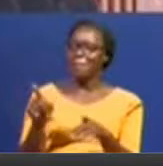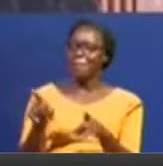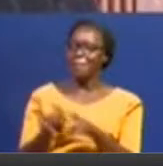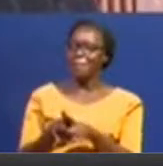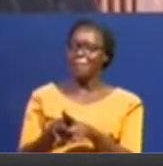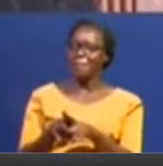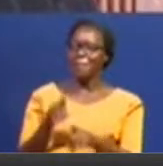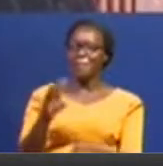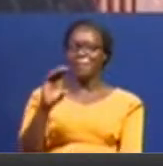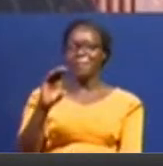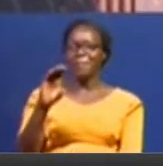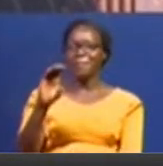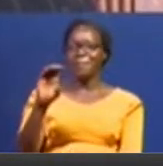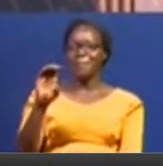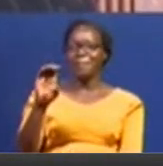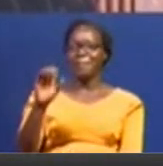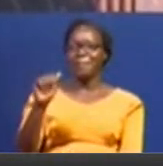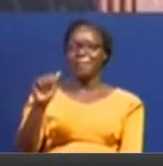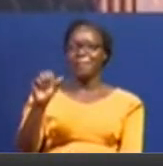wife.